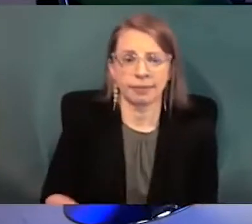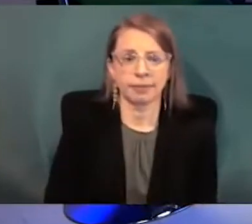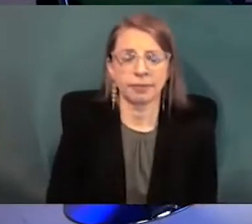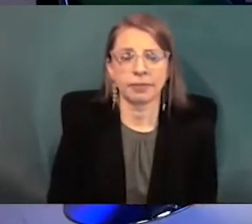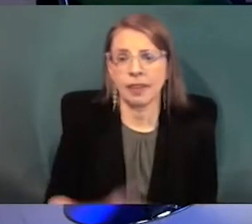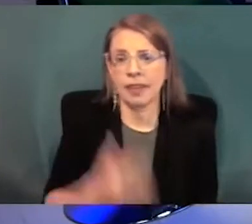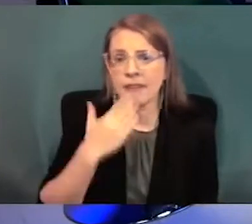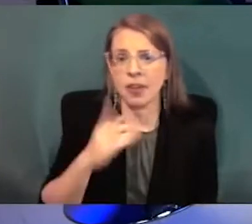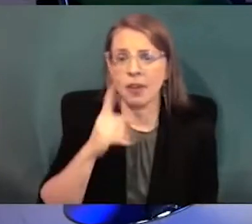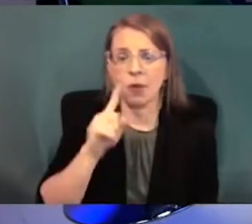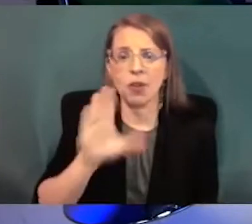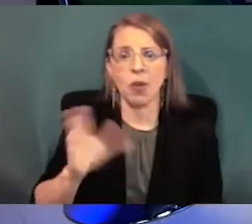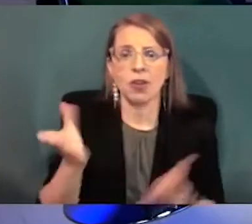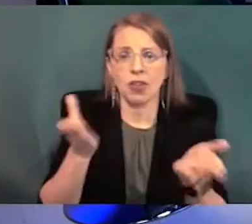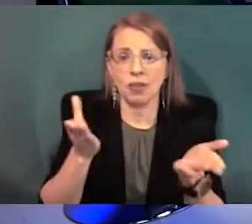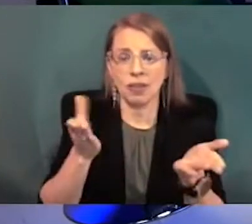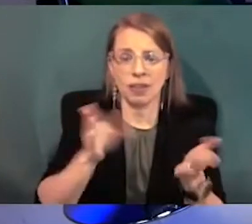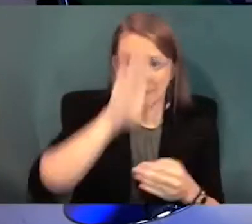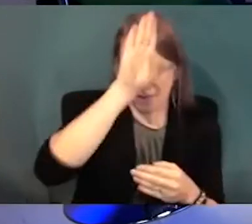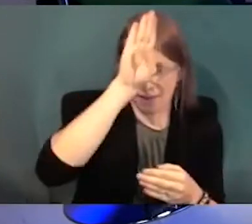as a fireman and as a chaplain.